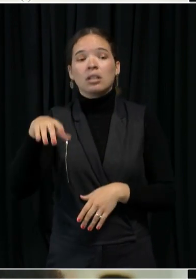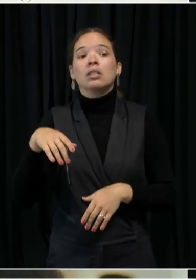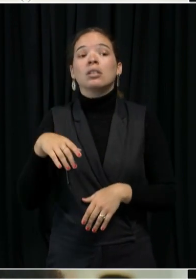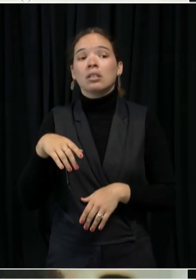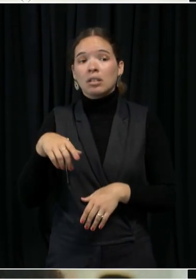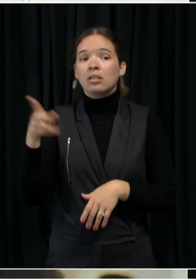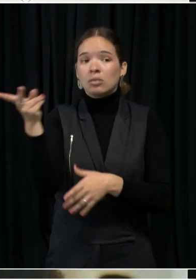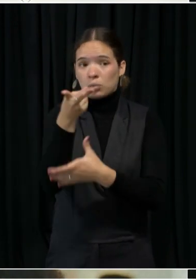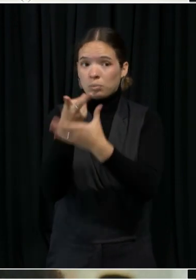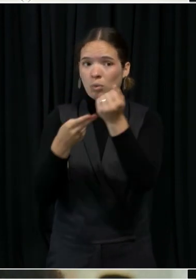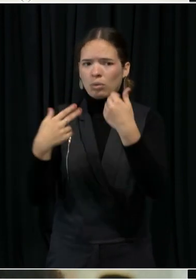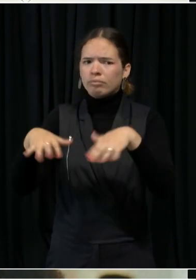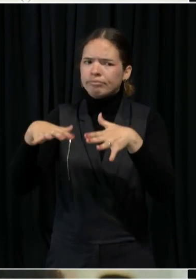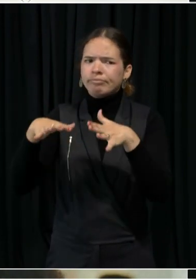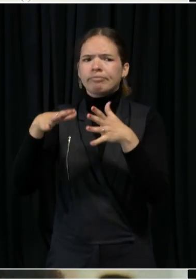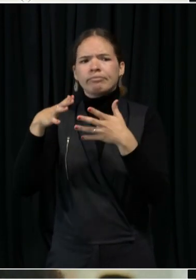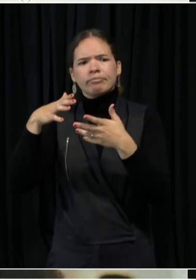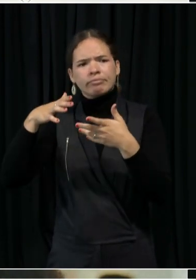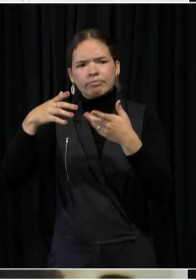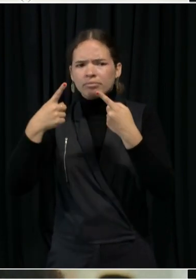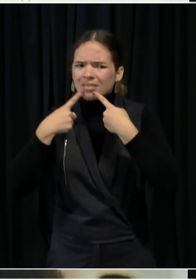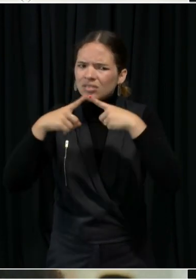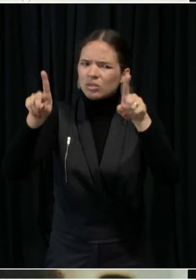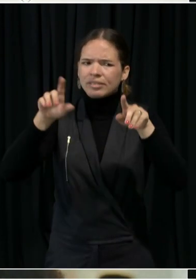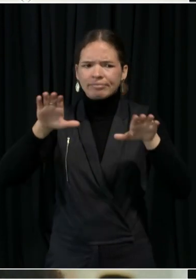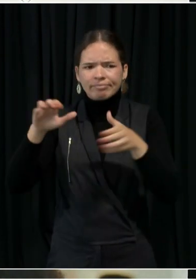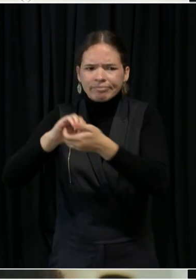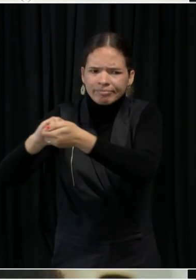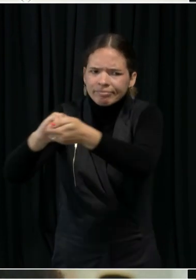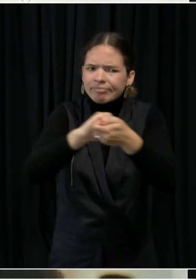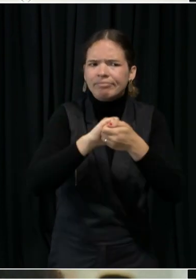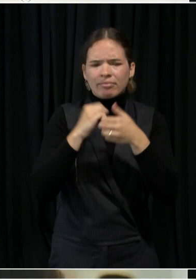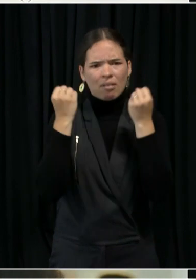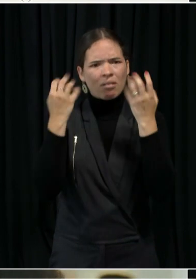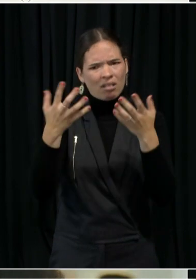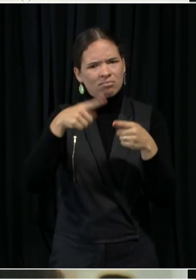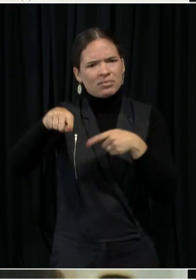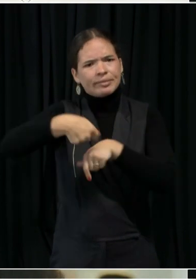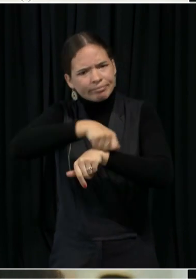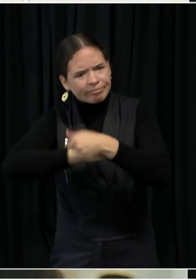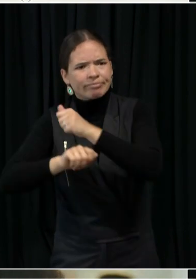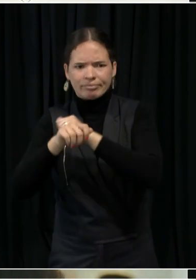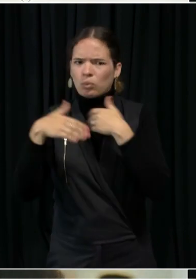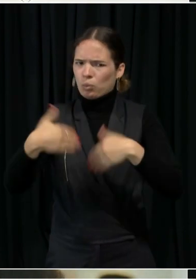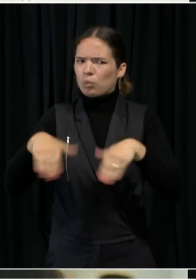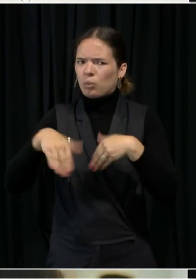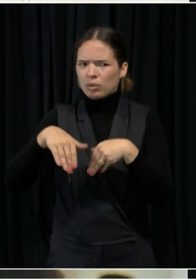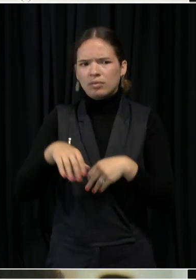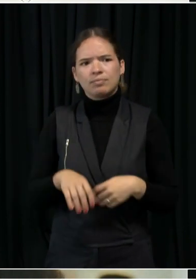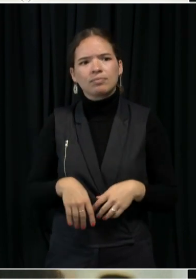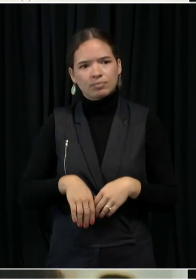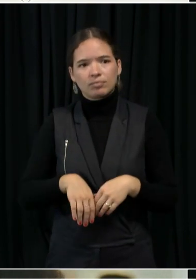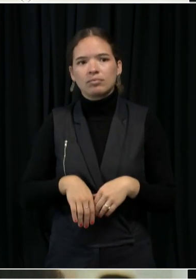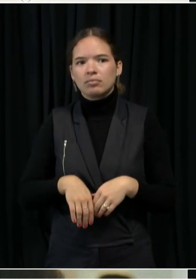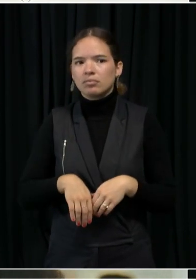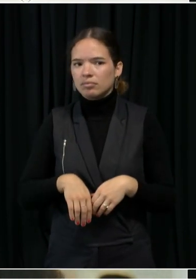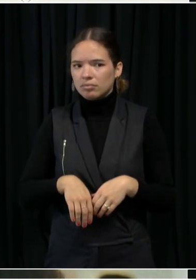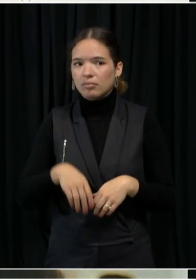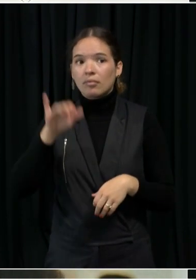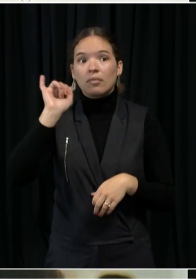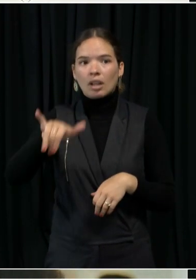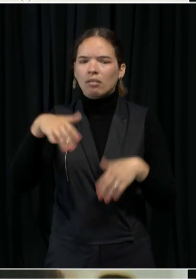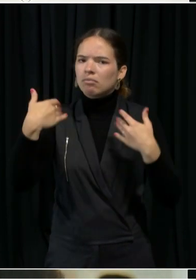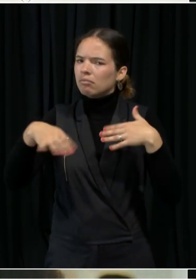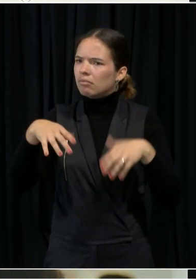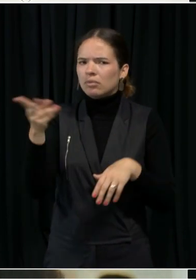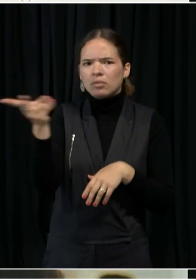to be able to get done the things that we're trying to get done at this point. This is absolutely an auspicious day that we